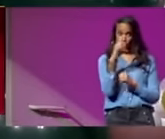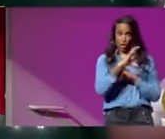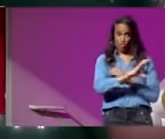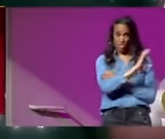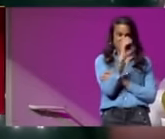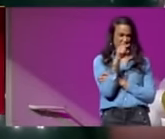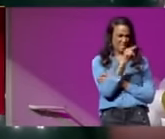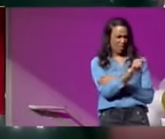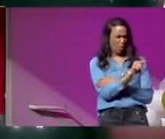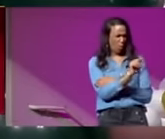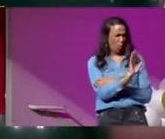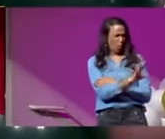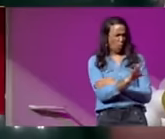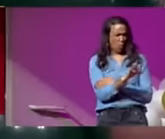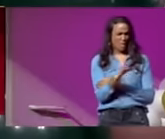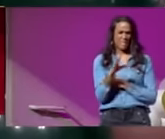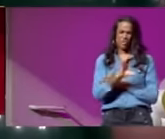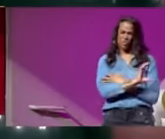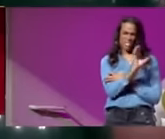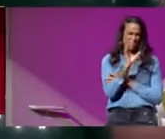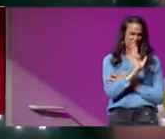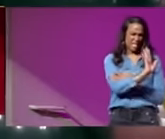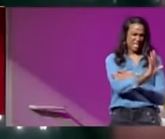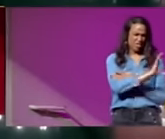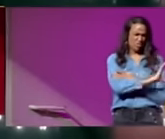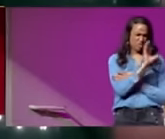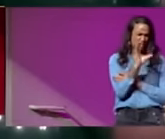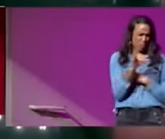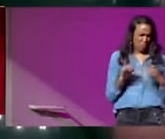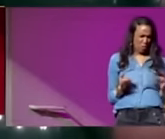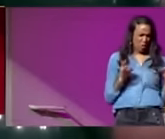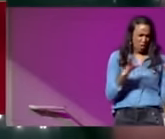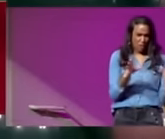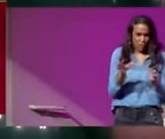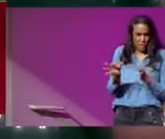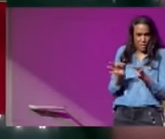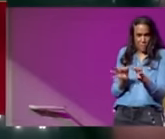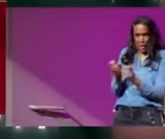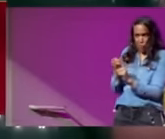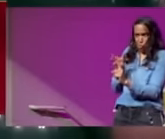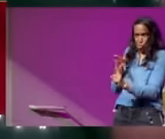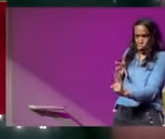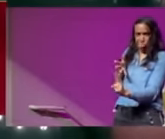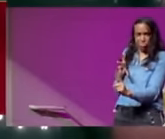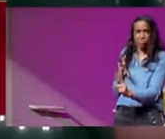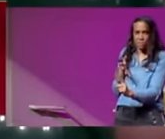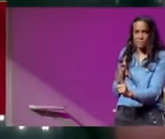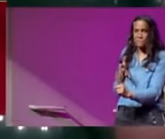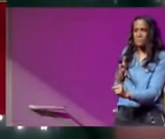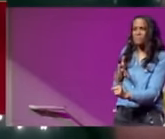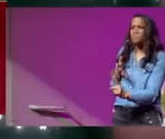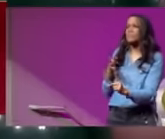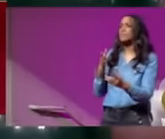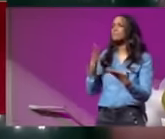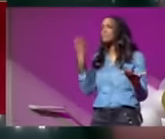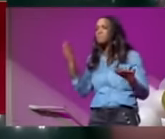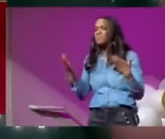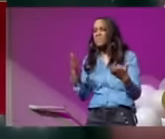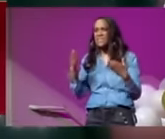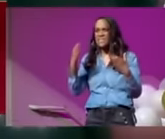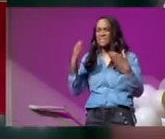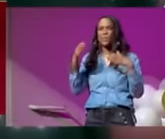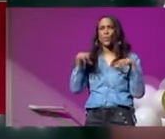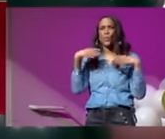the holidays from hell. And then he went on to explain transparently that somehow